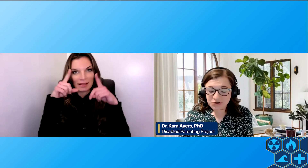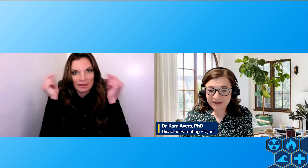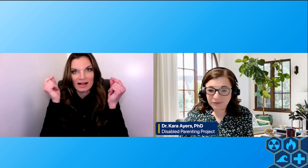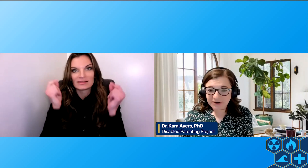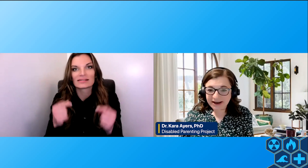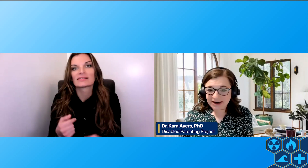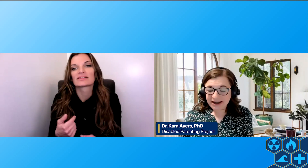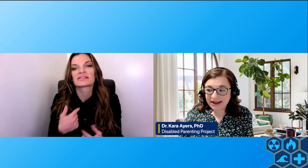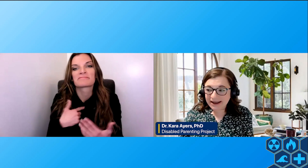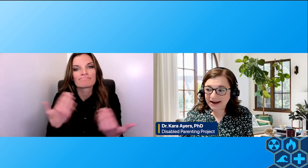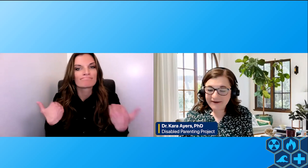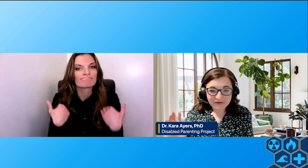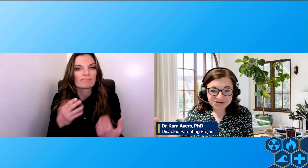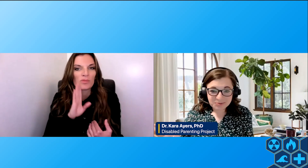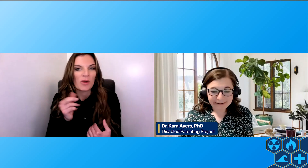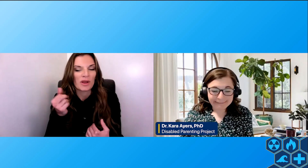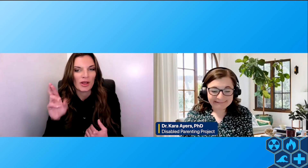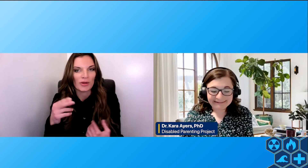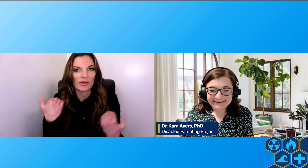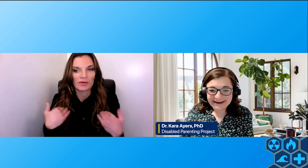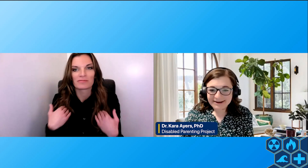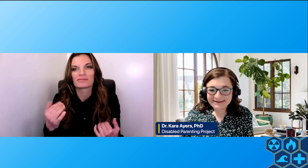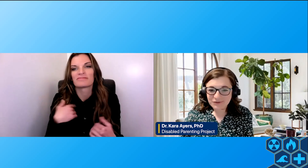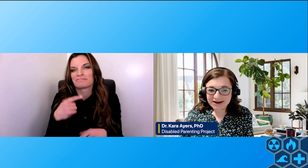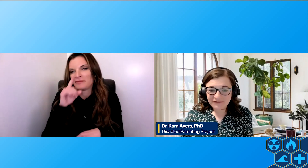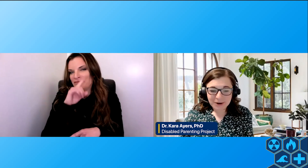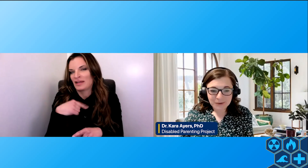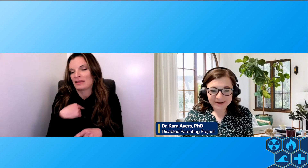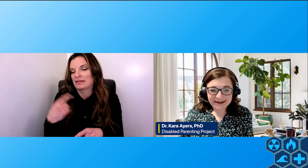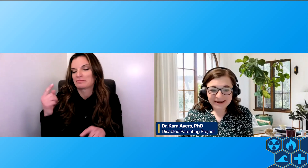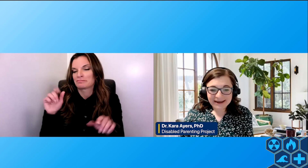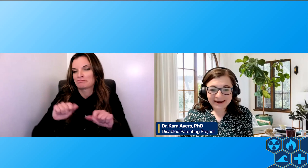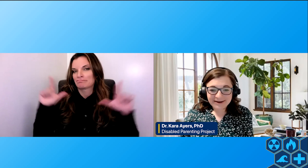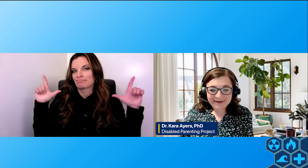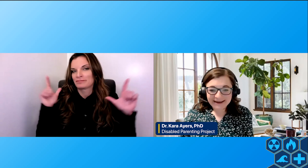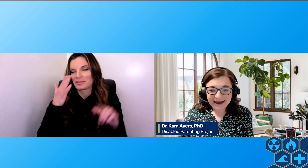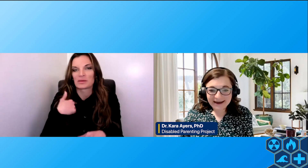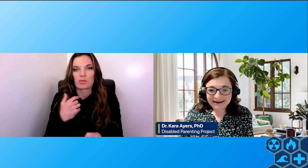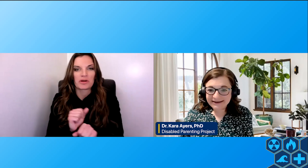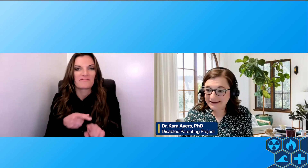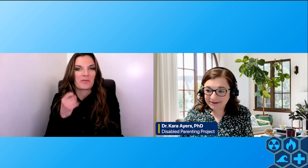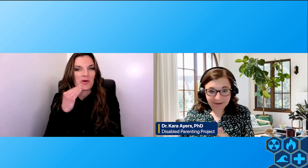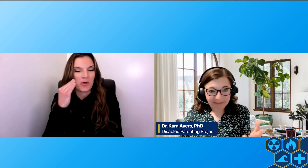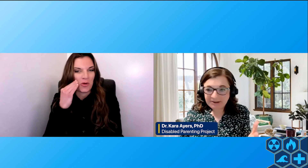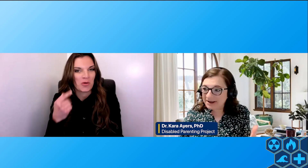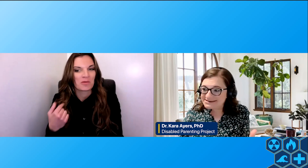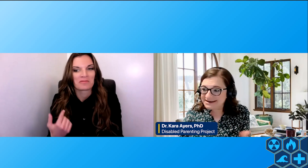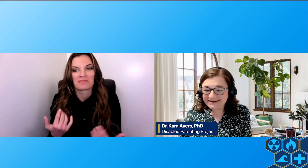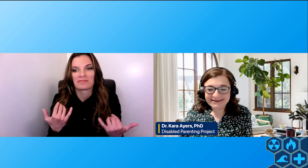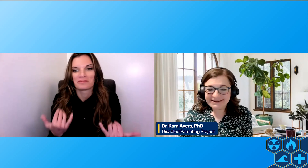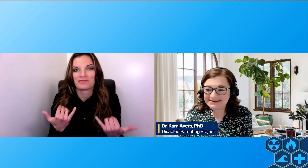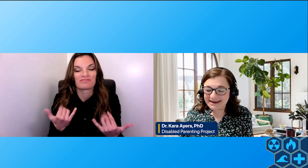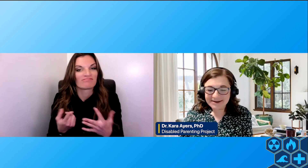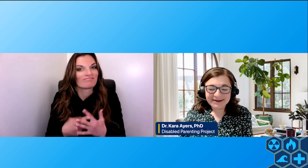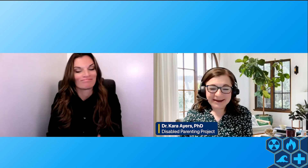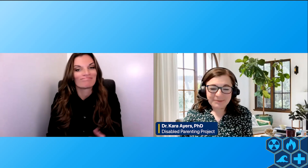longer than shoulder length brown hair. And I have a virtual background on today because I'm working from home. And I am going to launch